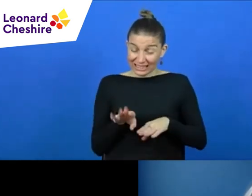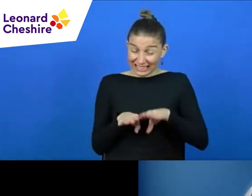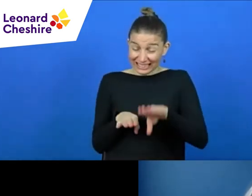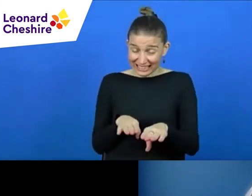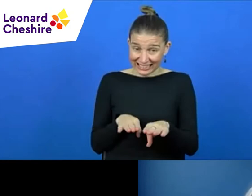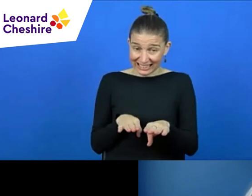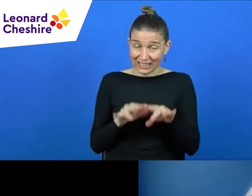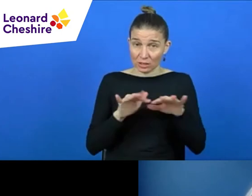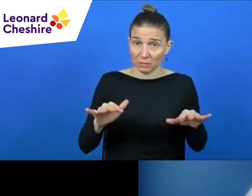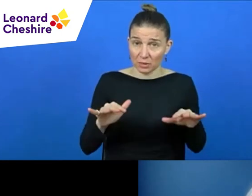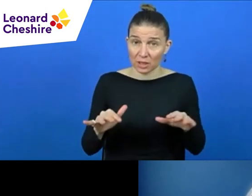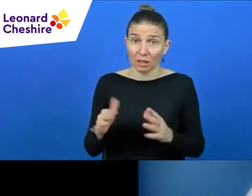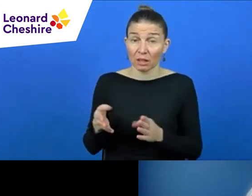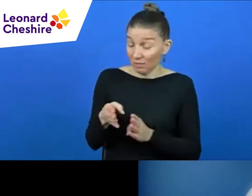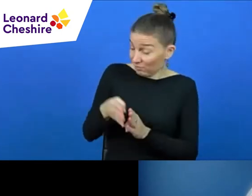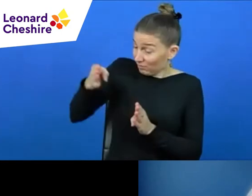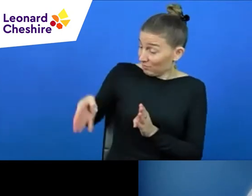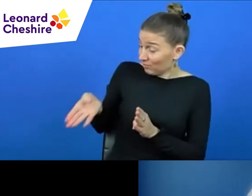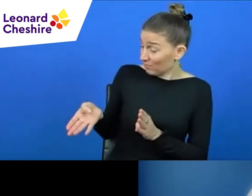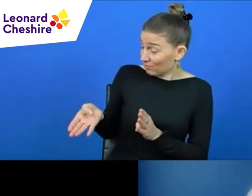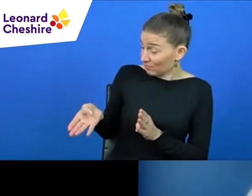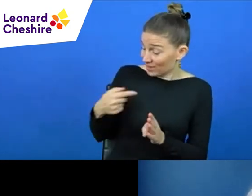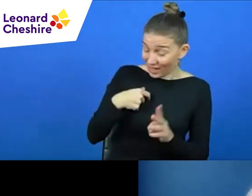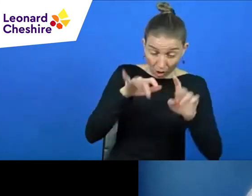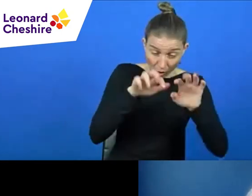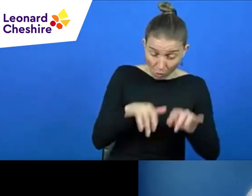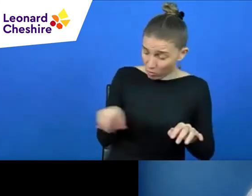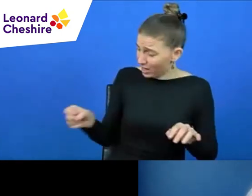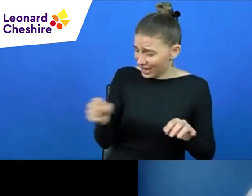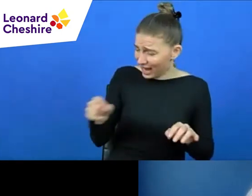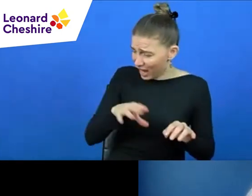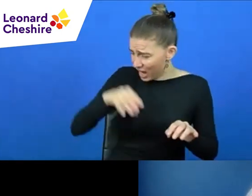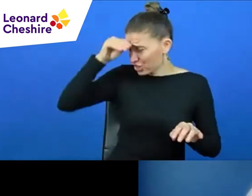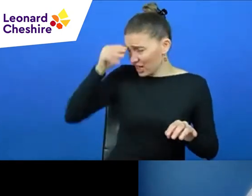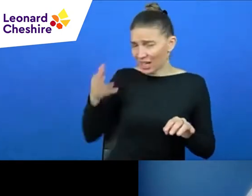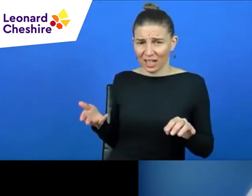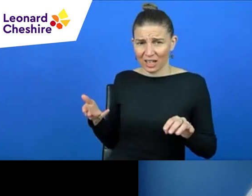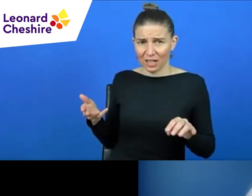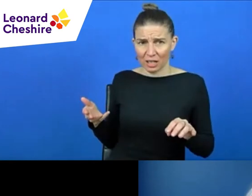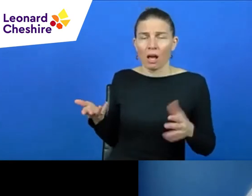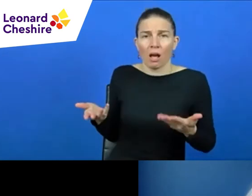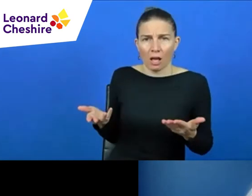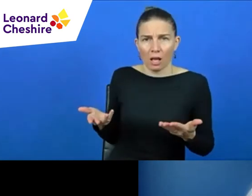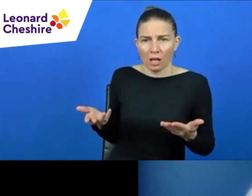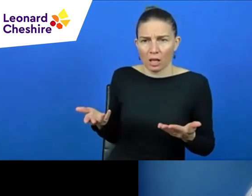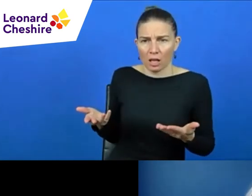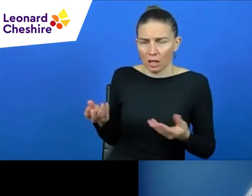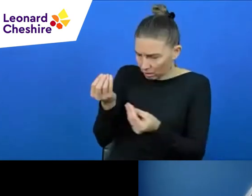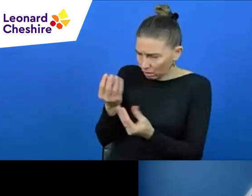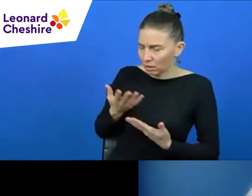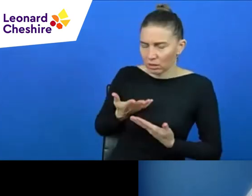you can't understand the code that you've just written at Microsoft, that's telling you there's a bit of a problem,